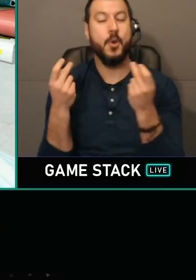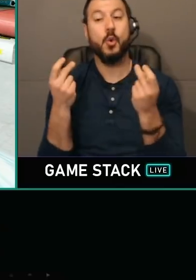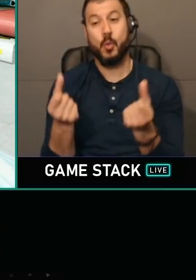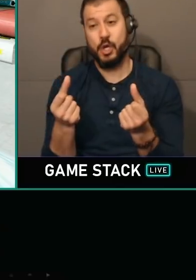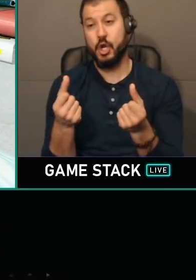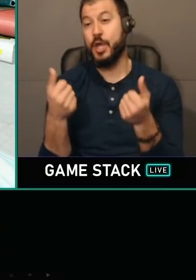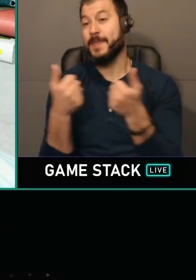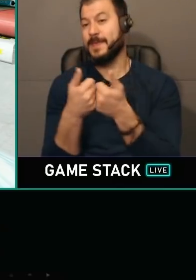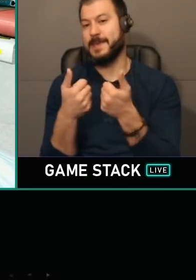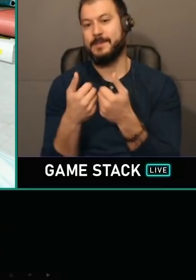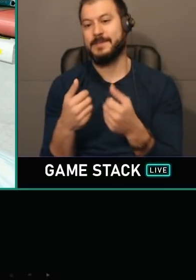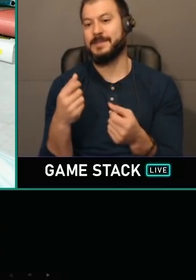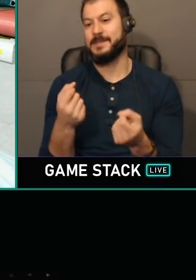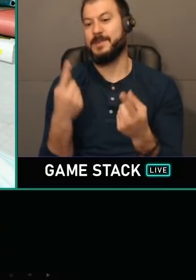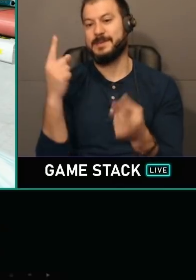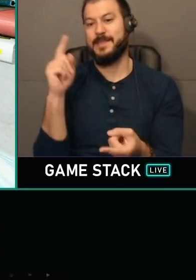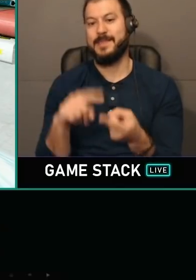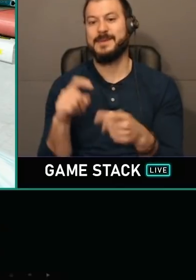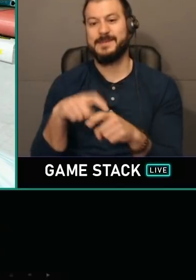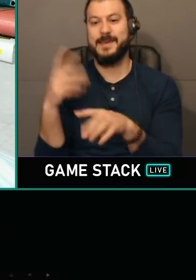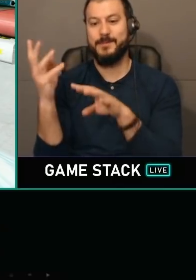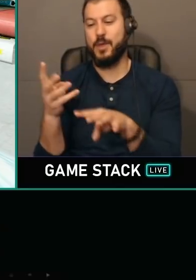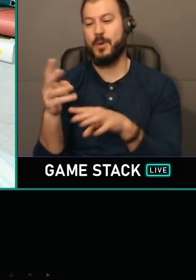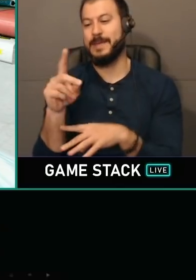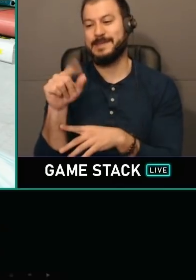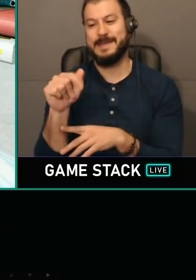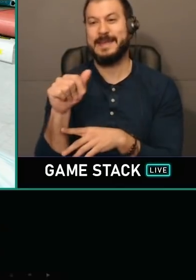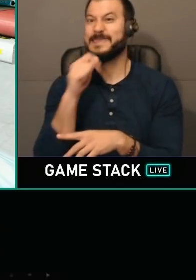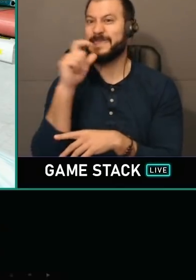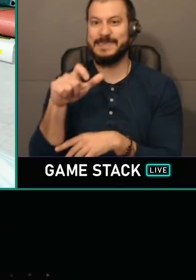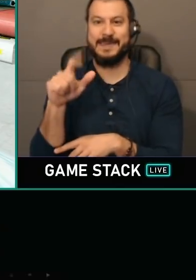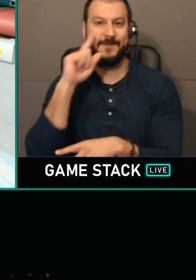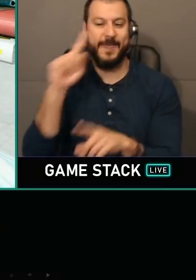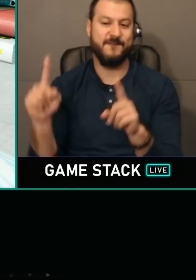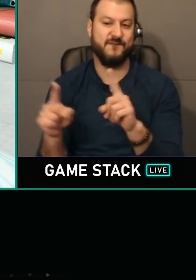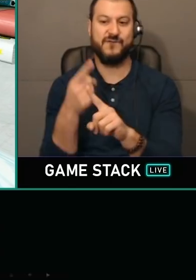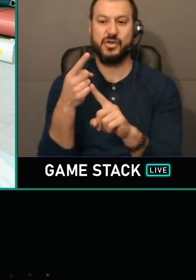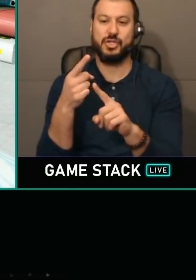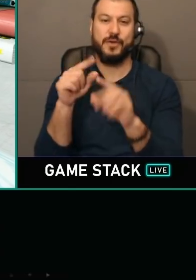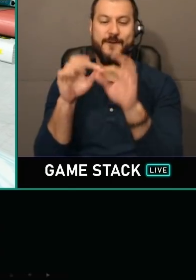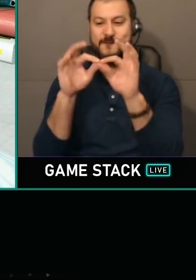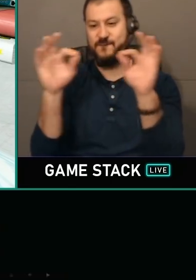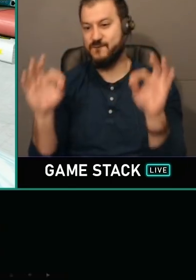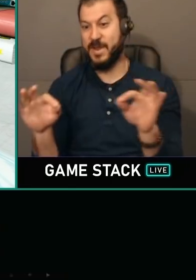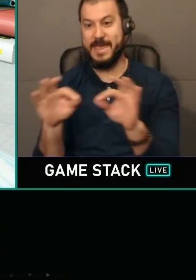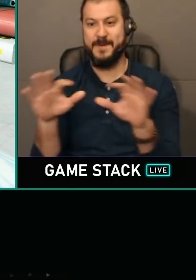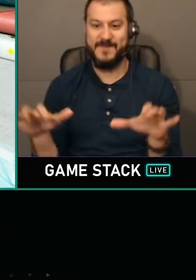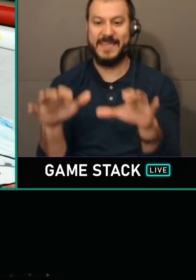spends less time loading data that it doesn't need for that first frame of action.